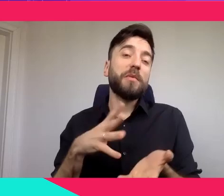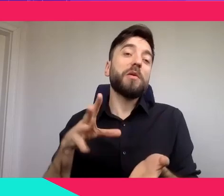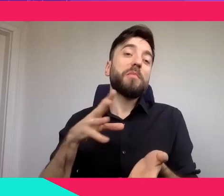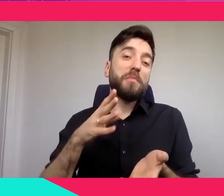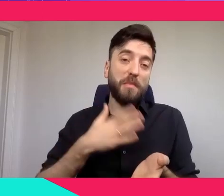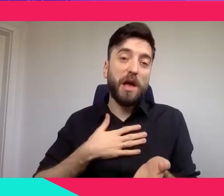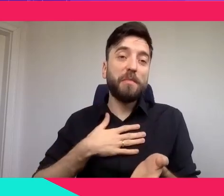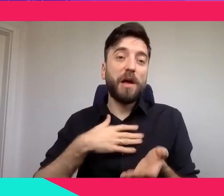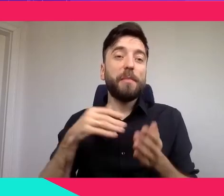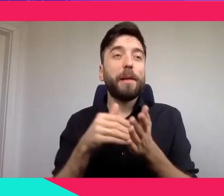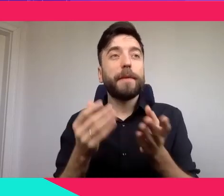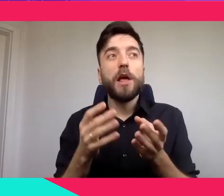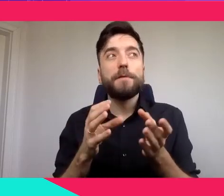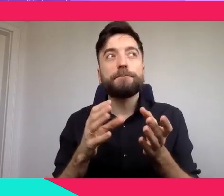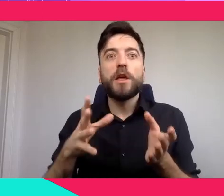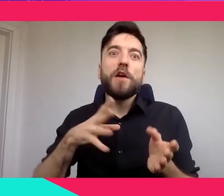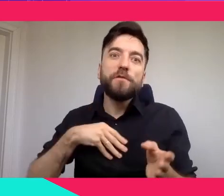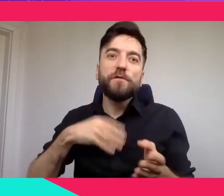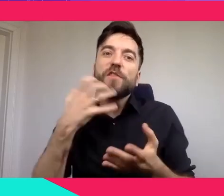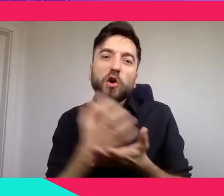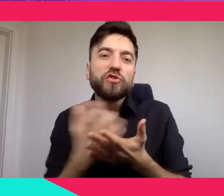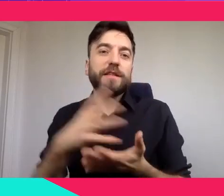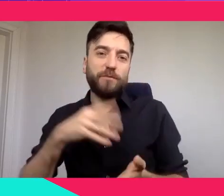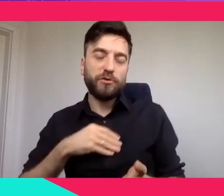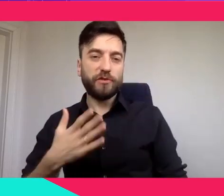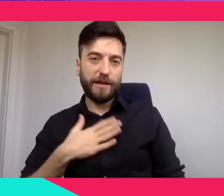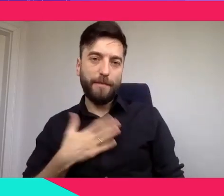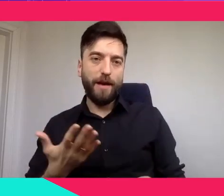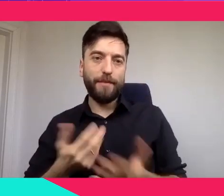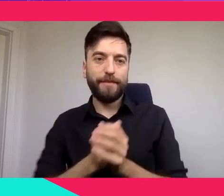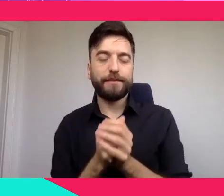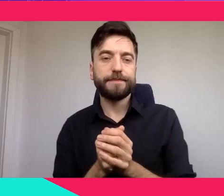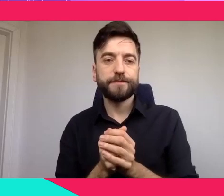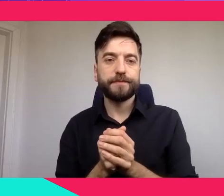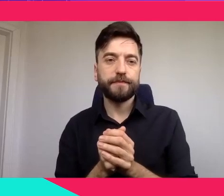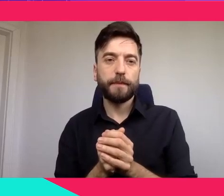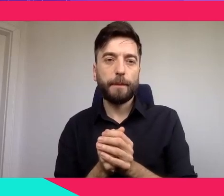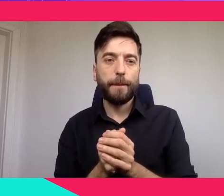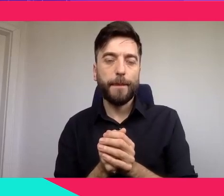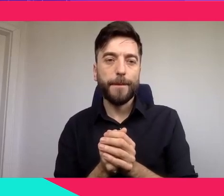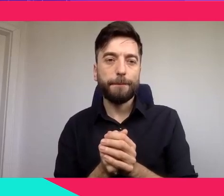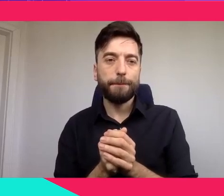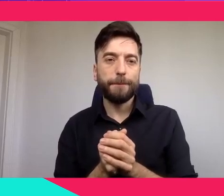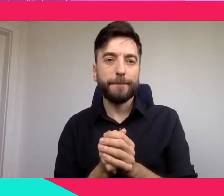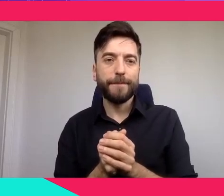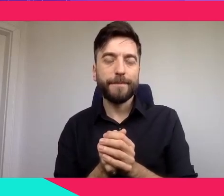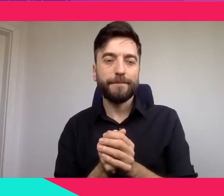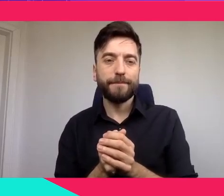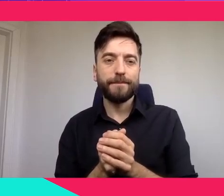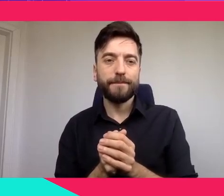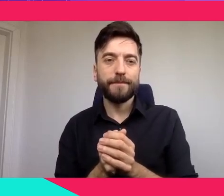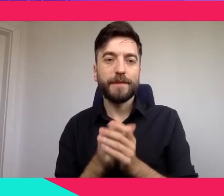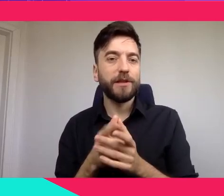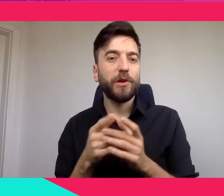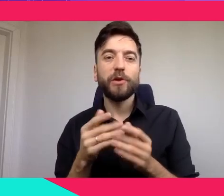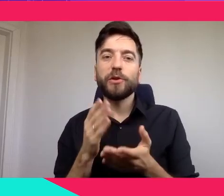lives in other ways than in your physical institution. So there's a potential there